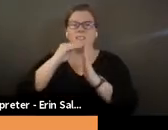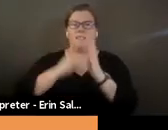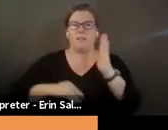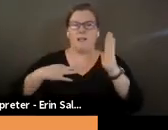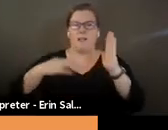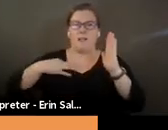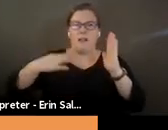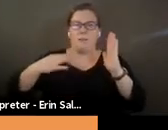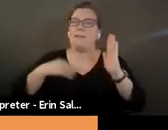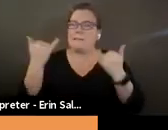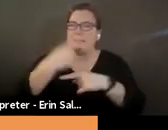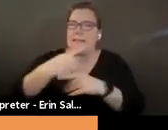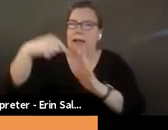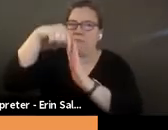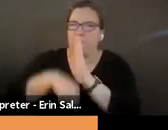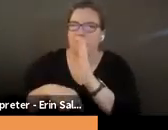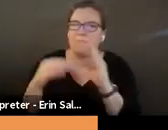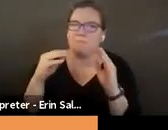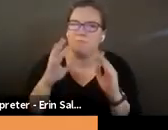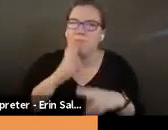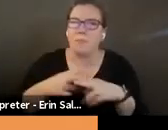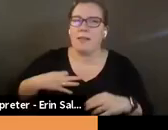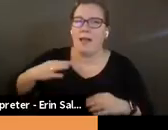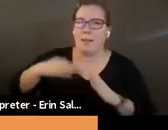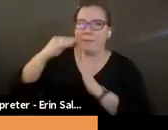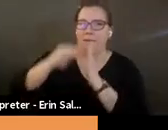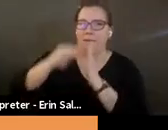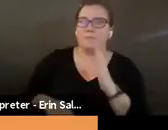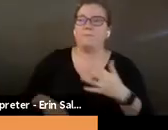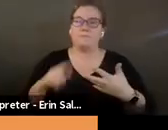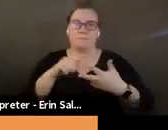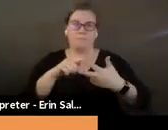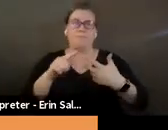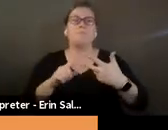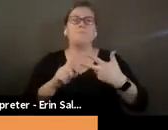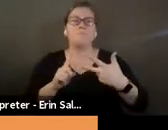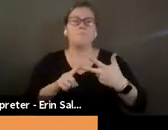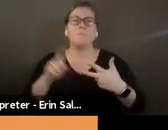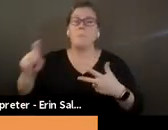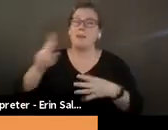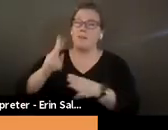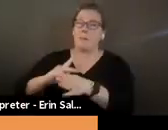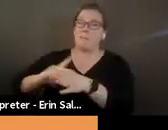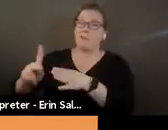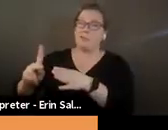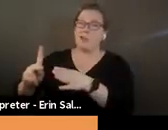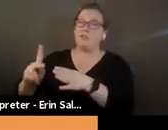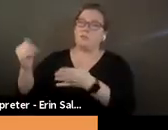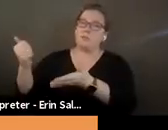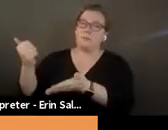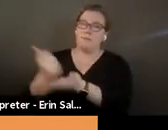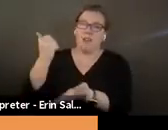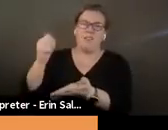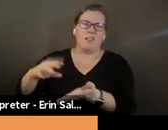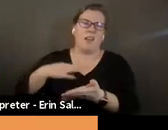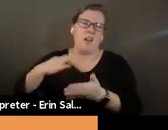about today and dive into a little bit more. You do have to have a professional certify the application. This would be